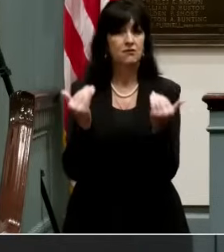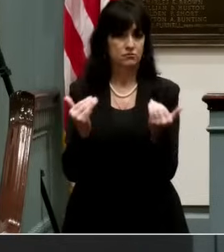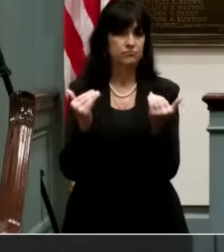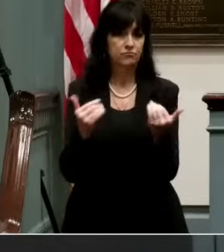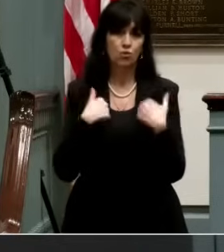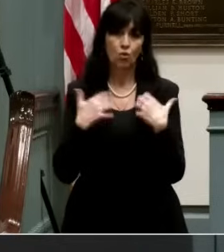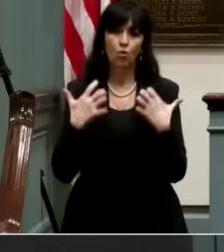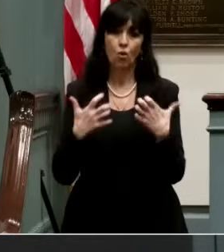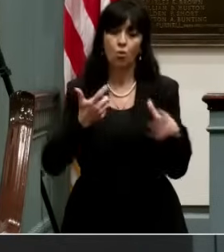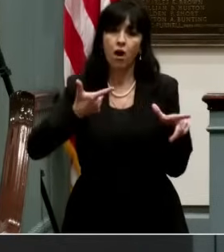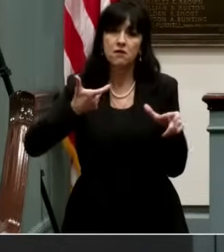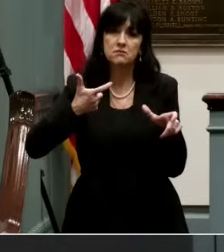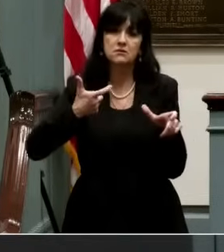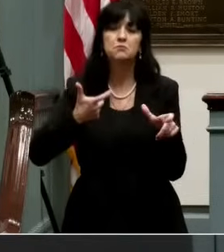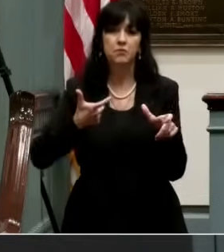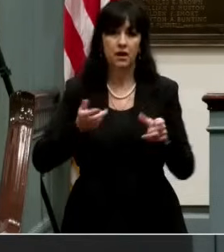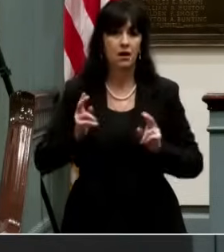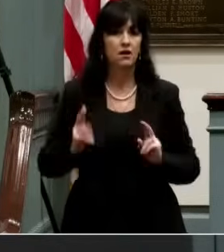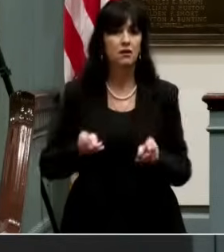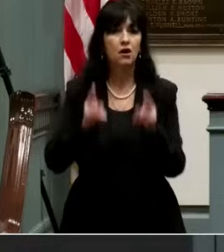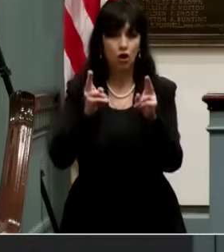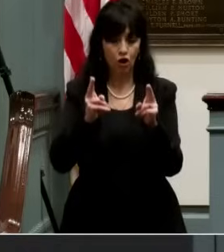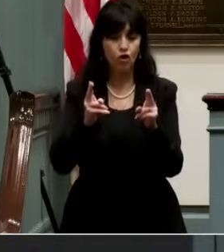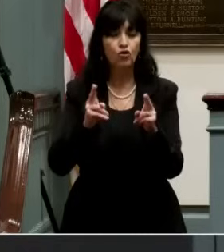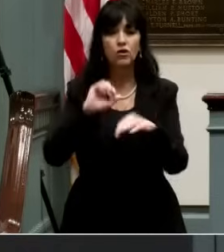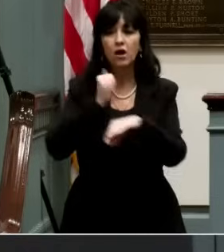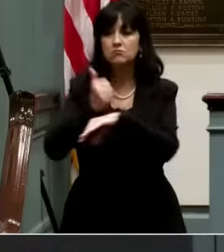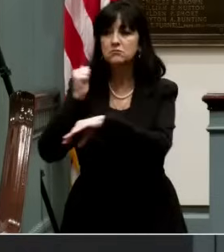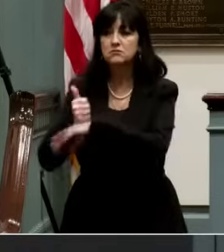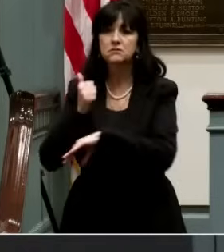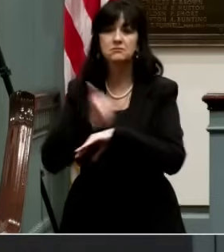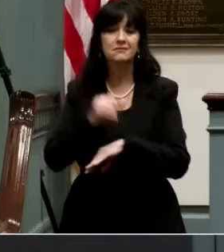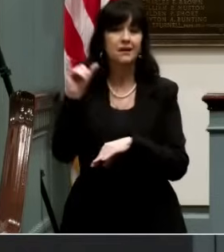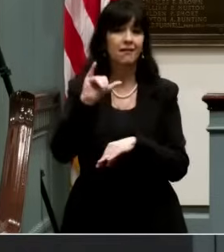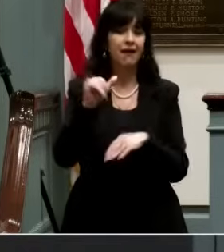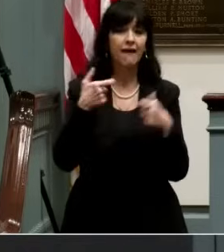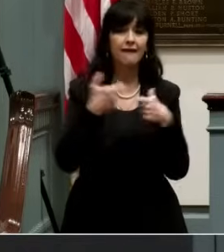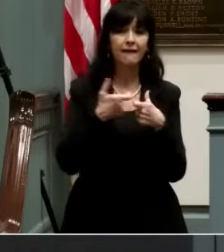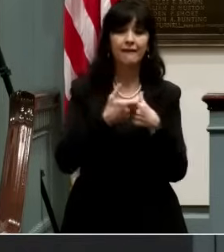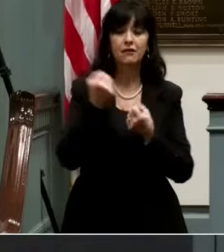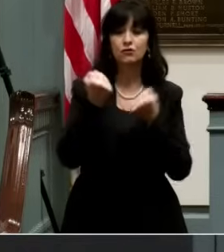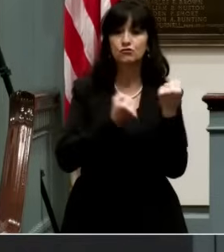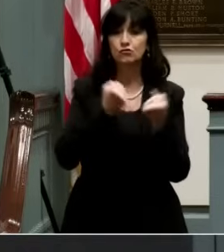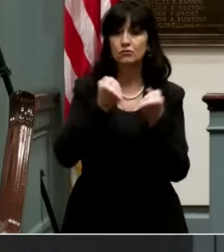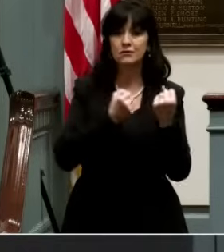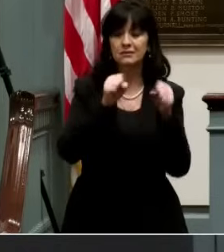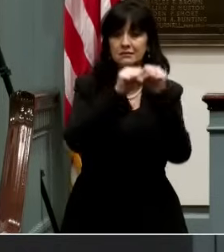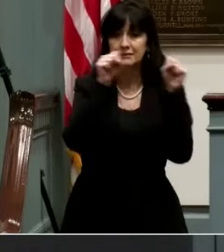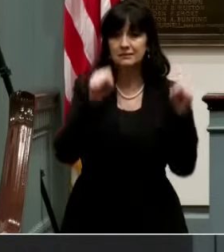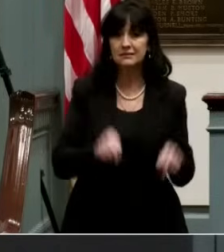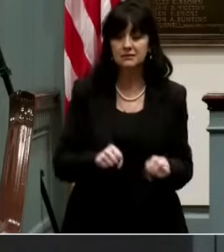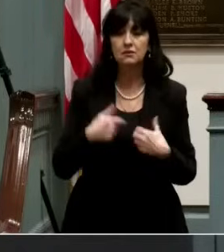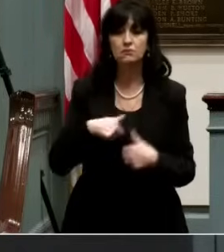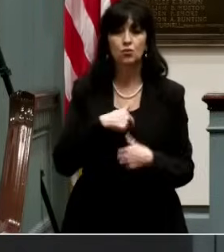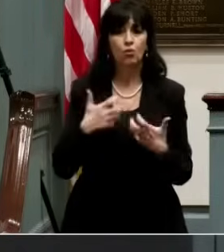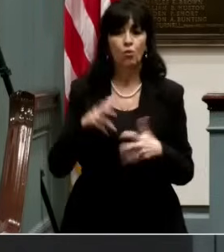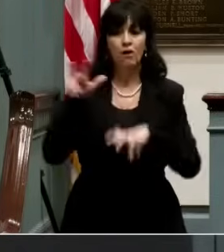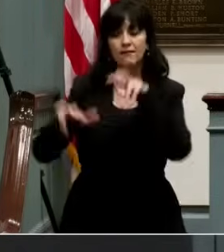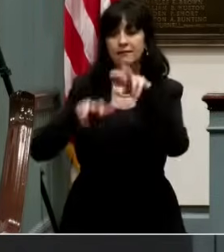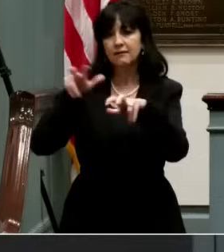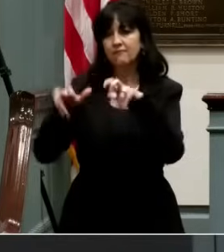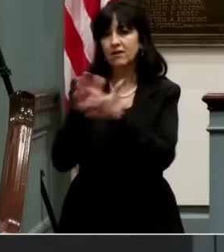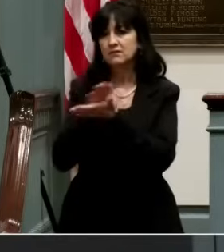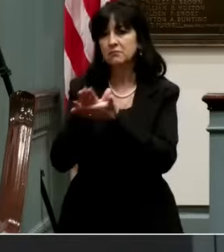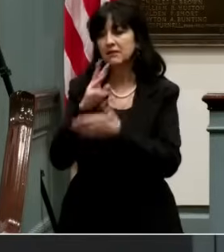our efforts to build out Delaware's electric vehicle charging infrastructure, and will restore investments in the Clean Water Trust